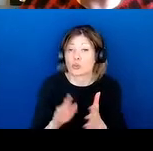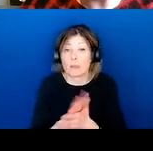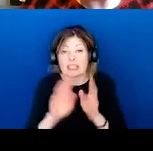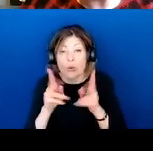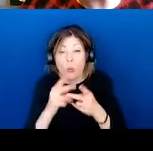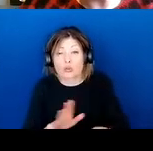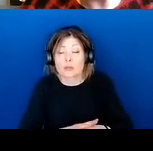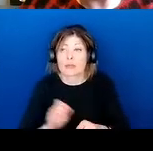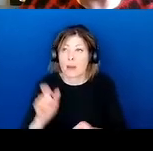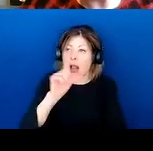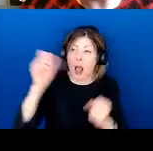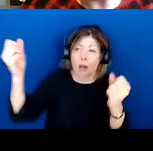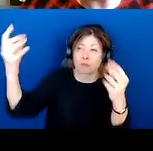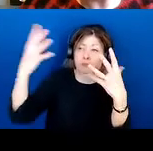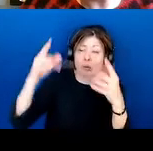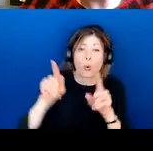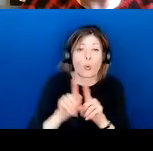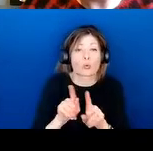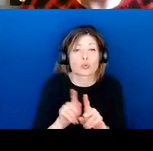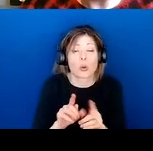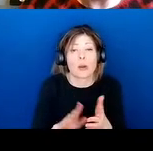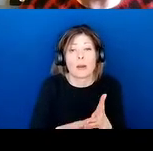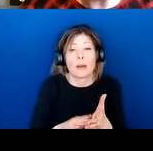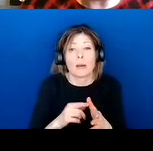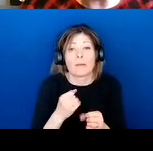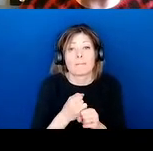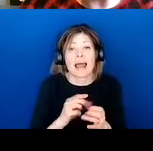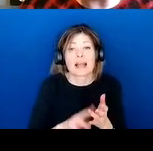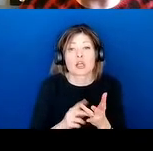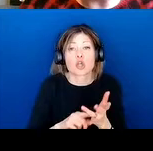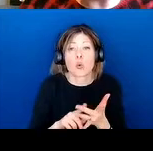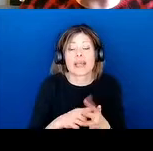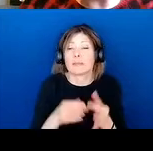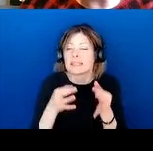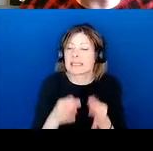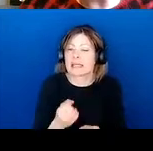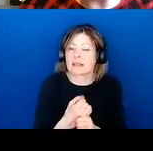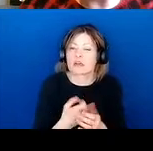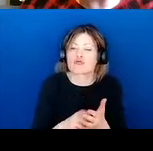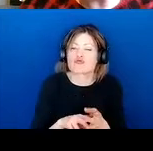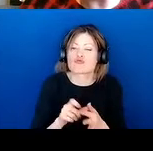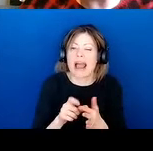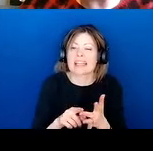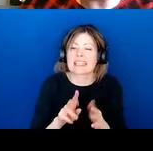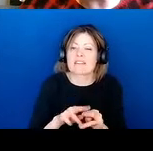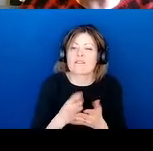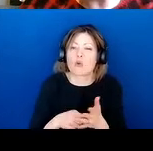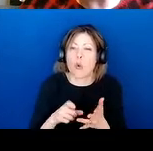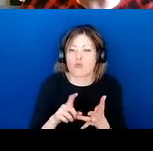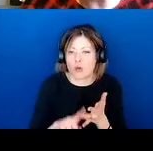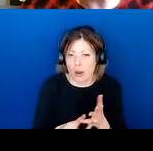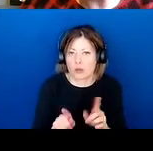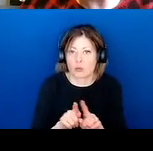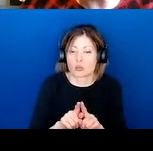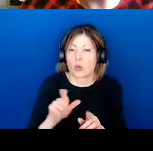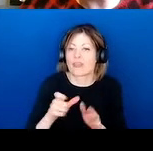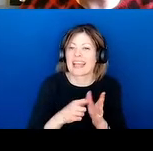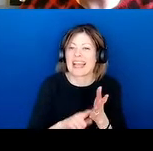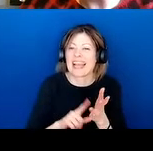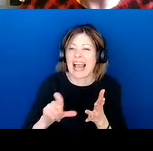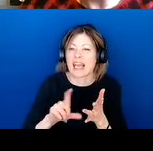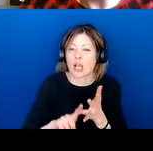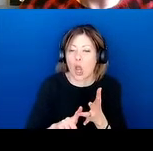magnolias, especially the grandiflora, and the kalmia or calico bush with its delicate flowers.